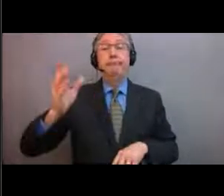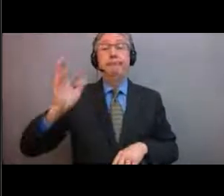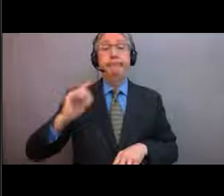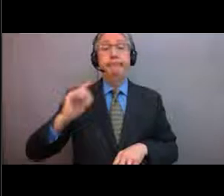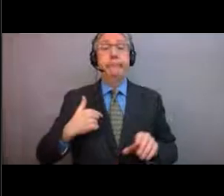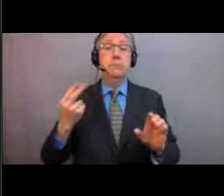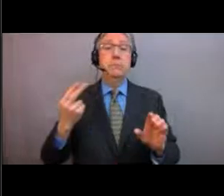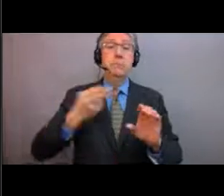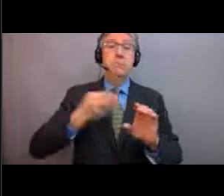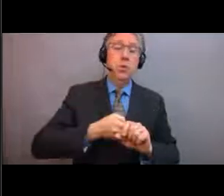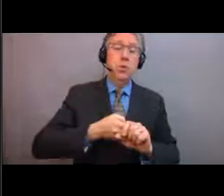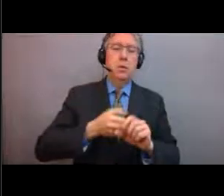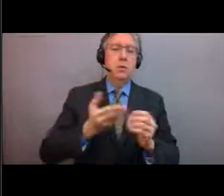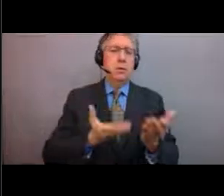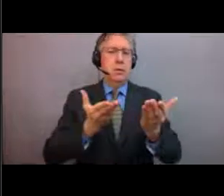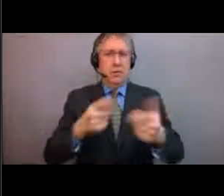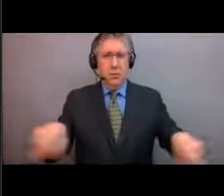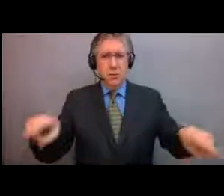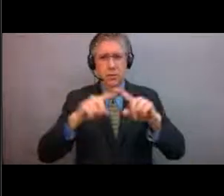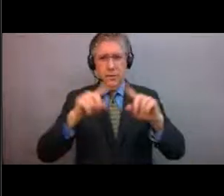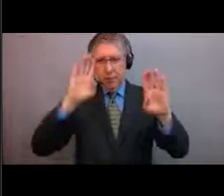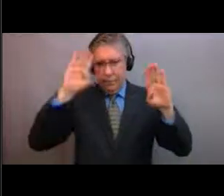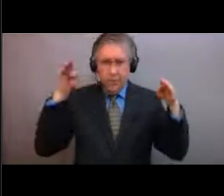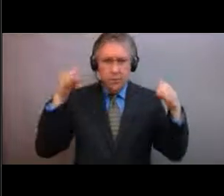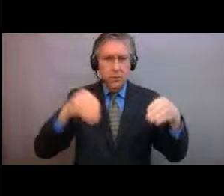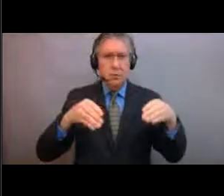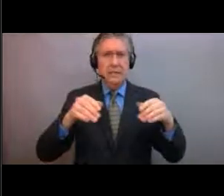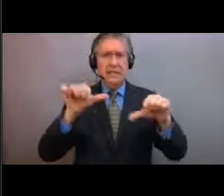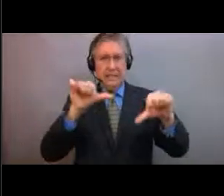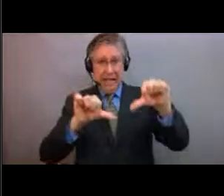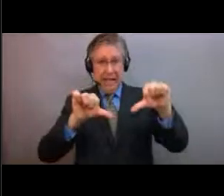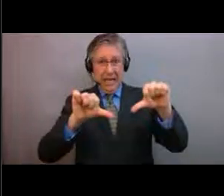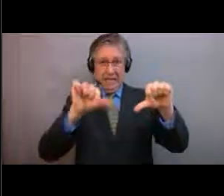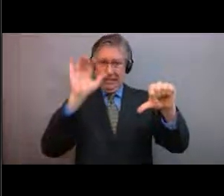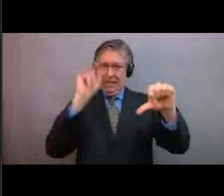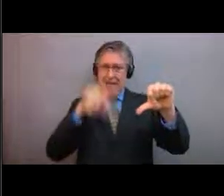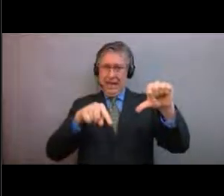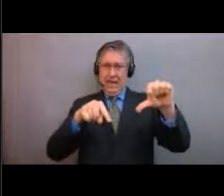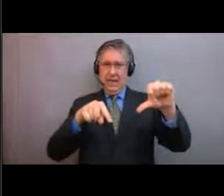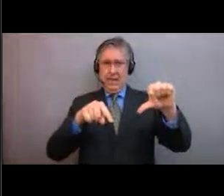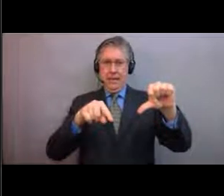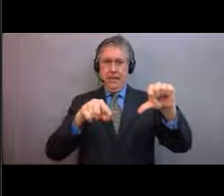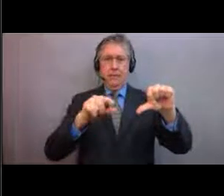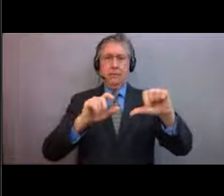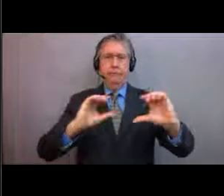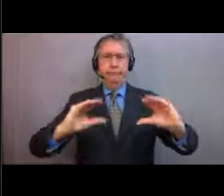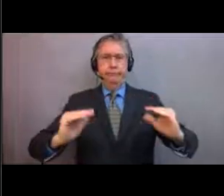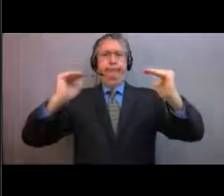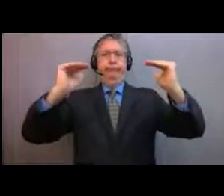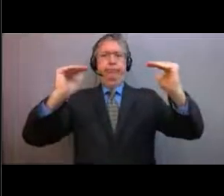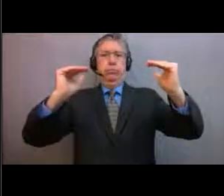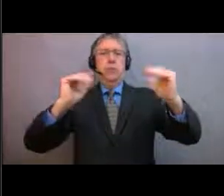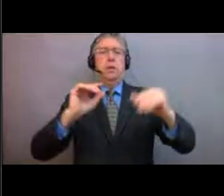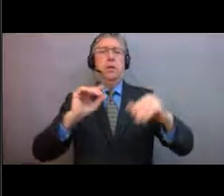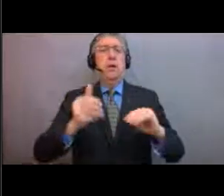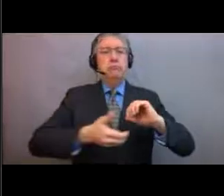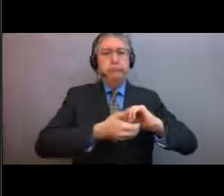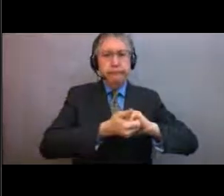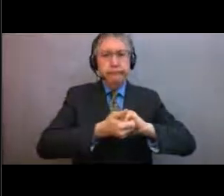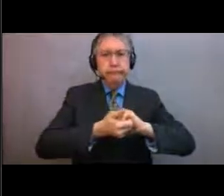the preeminence of our science, which these papers represent, the partnership, which as you look at the work and the impact of it is